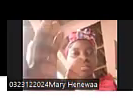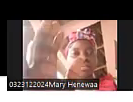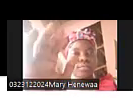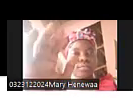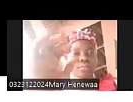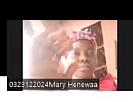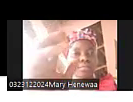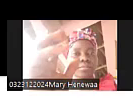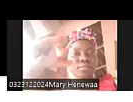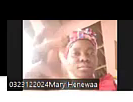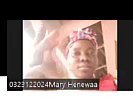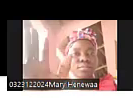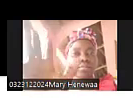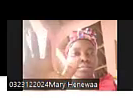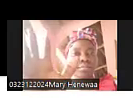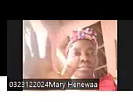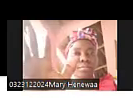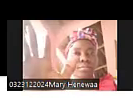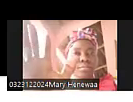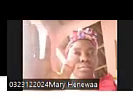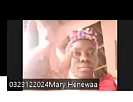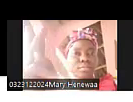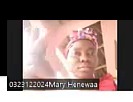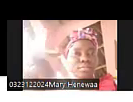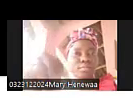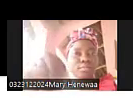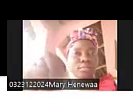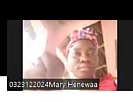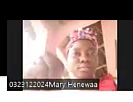The palm is facing, then you sign like this.